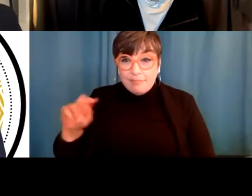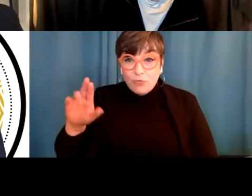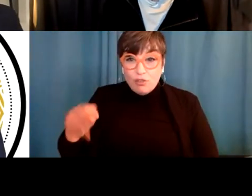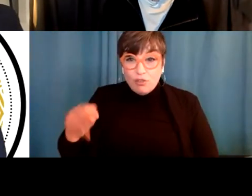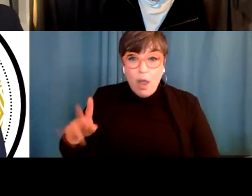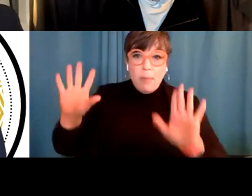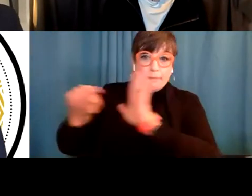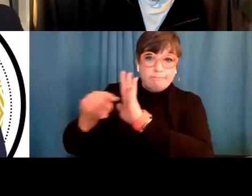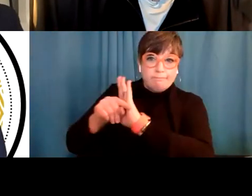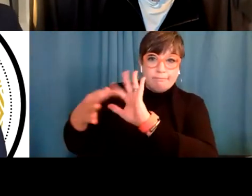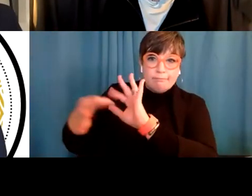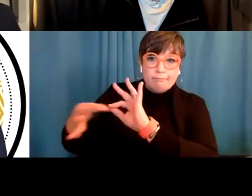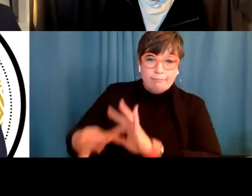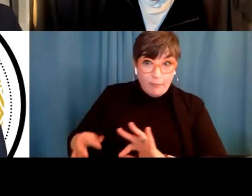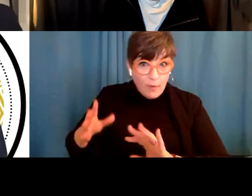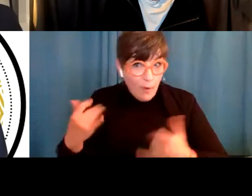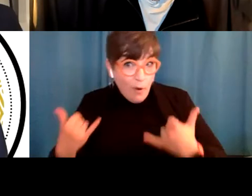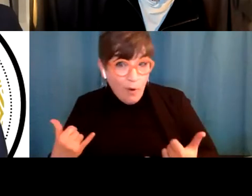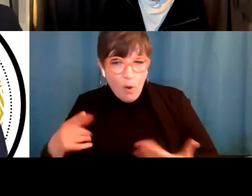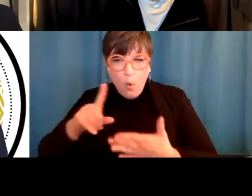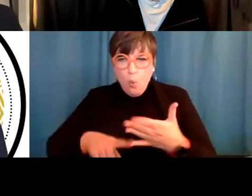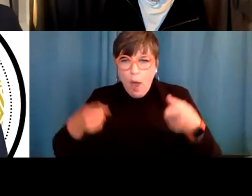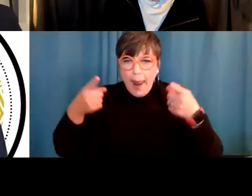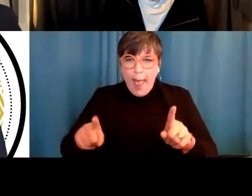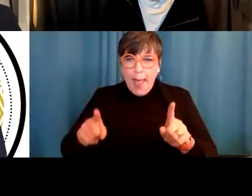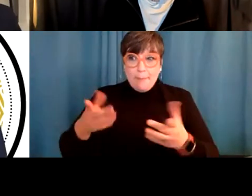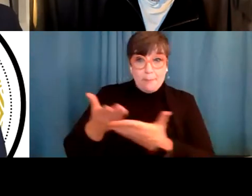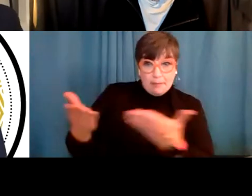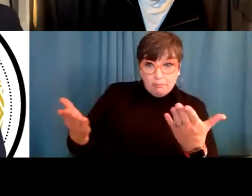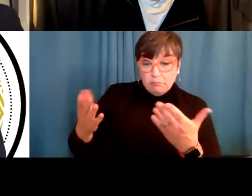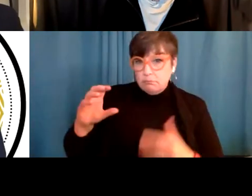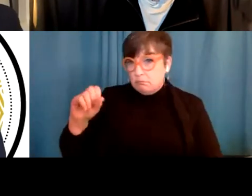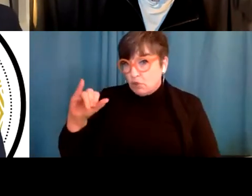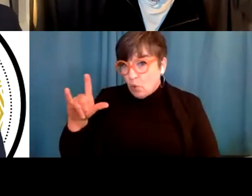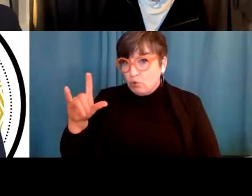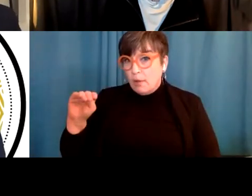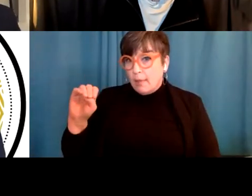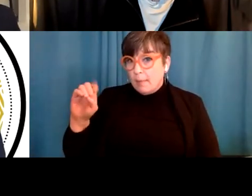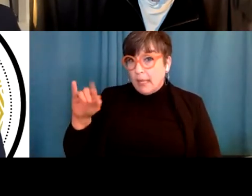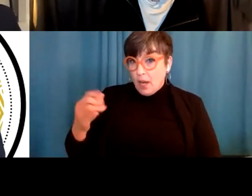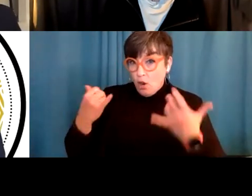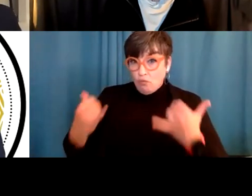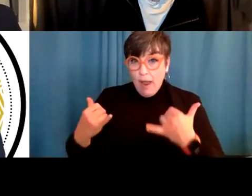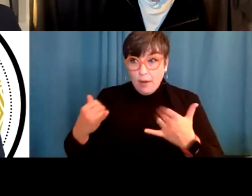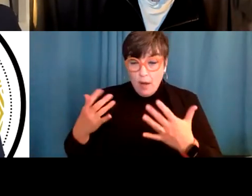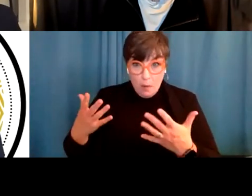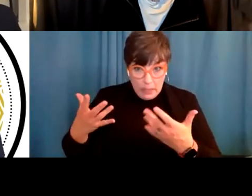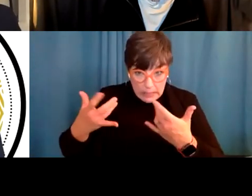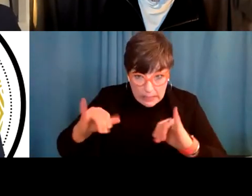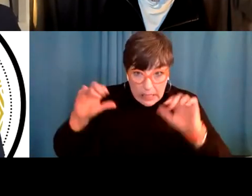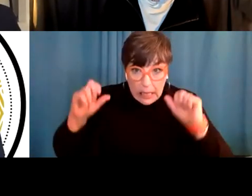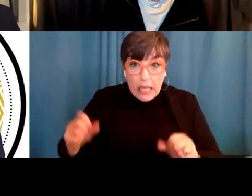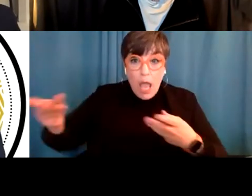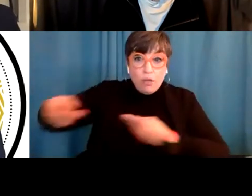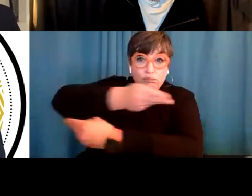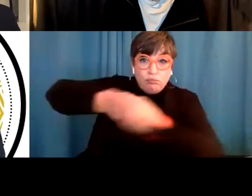I'm not sure what's happening in the, in the social media platforms where they can still exchange views, but at least